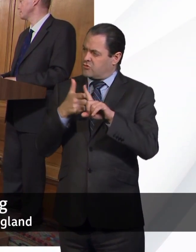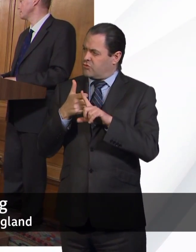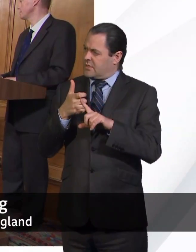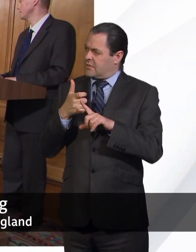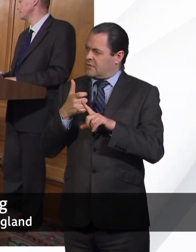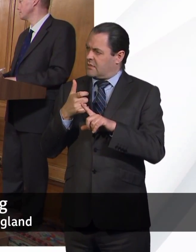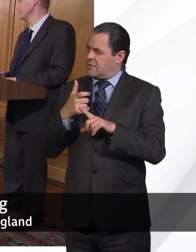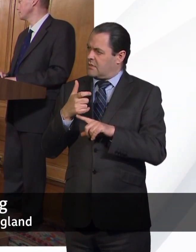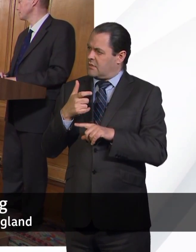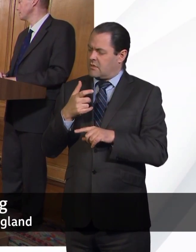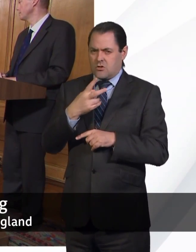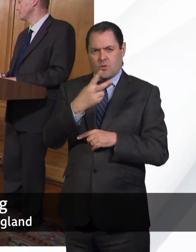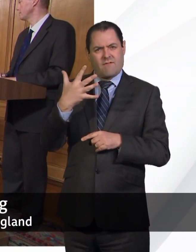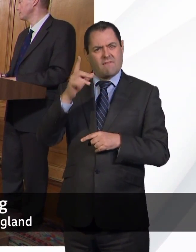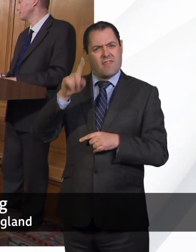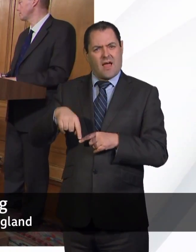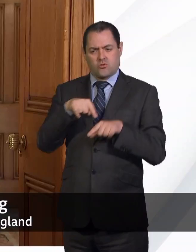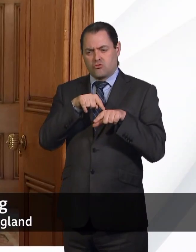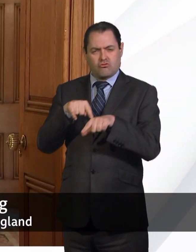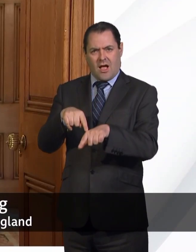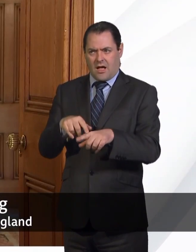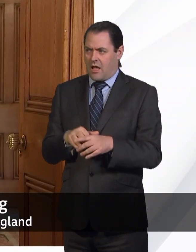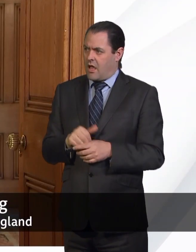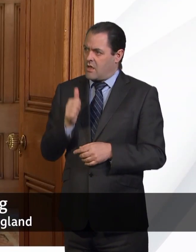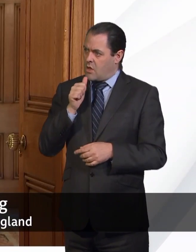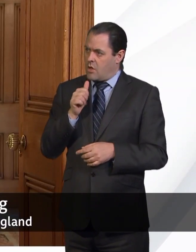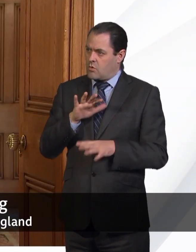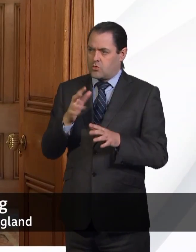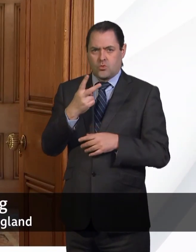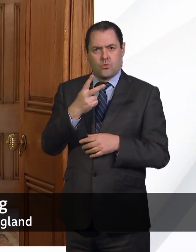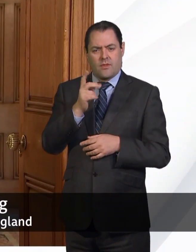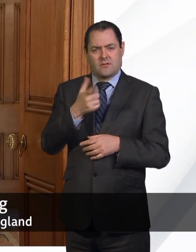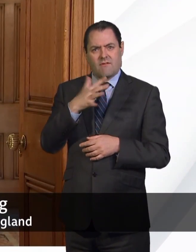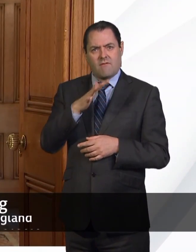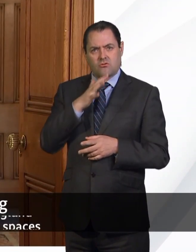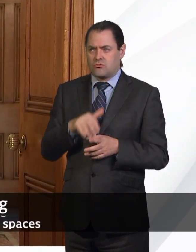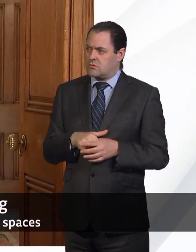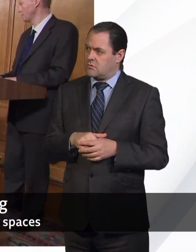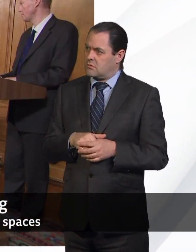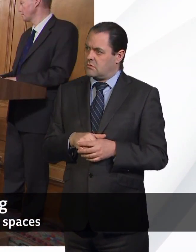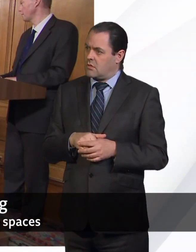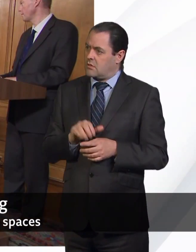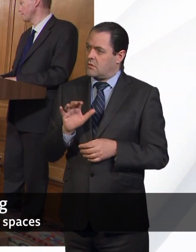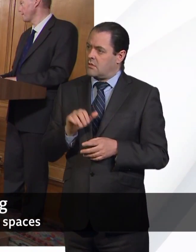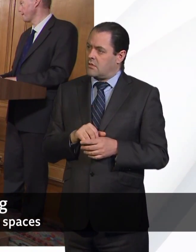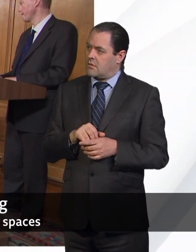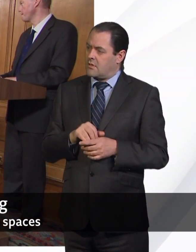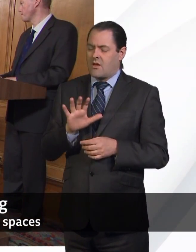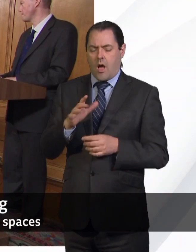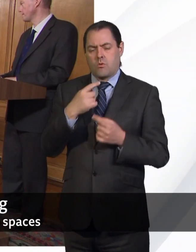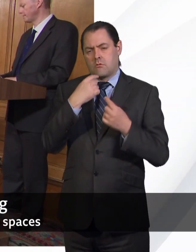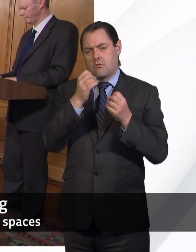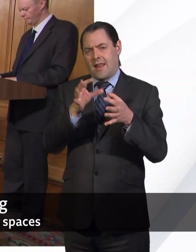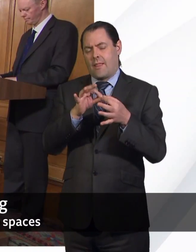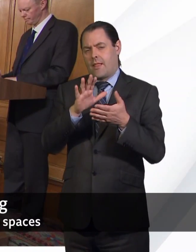there are 25,000 trackers as far as I know, not 2,500. But Patrick, do you want to? Well, I'll comment on the numbers. As I